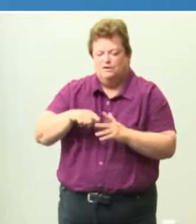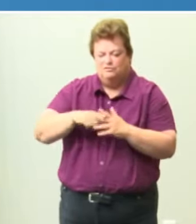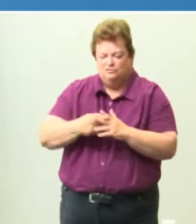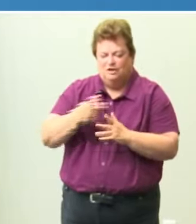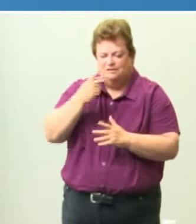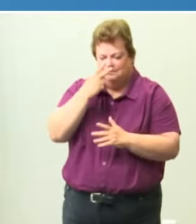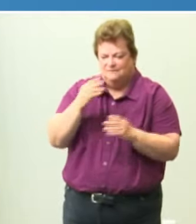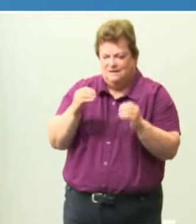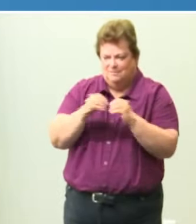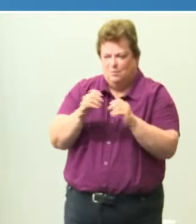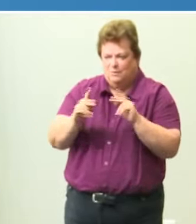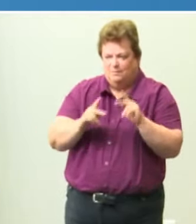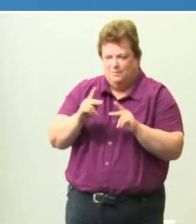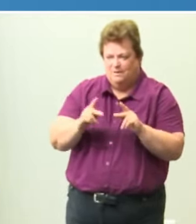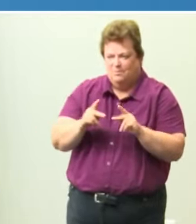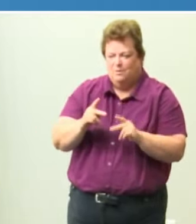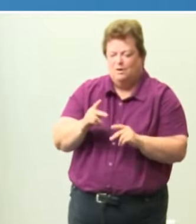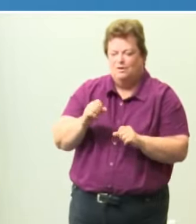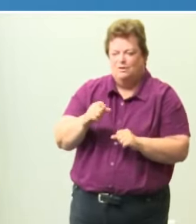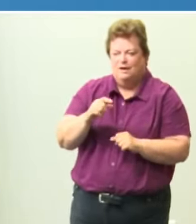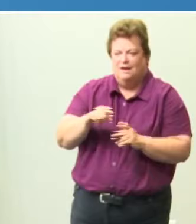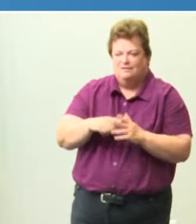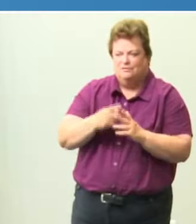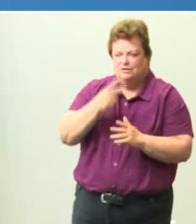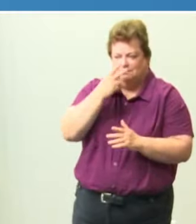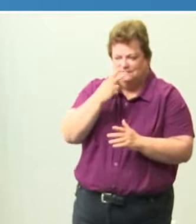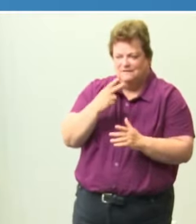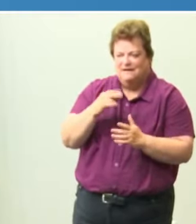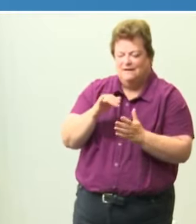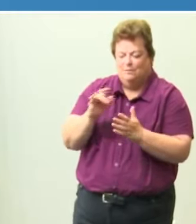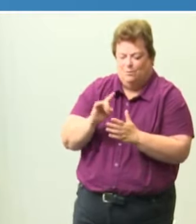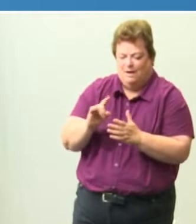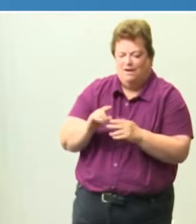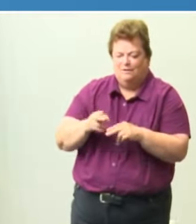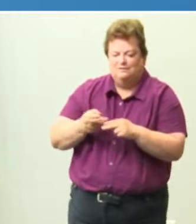in there, and you can look at the rates that are starting to go up.